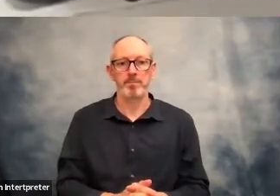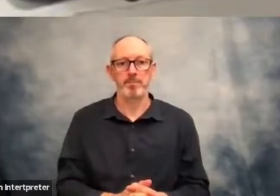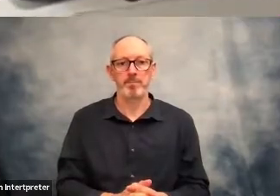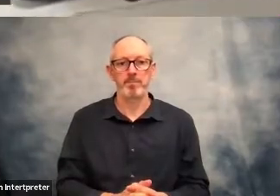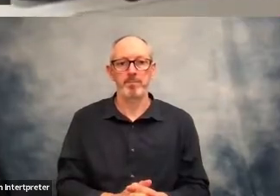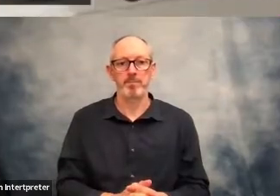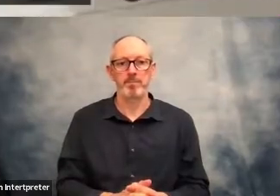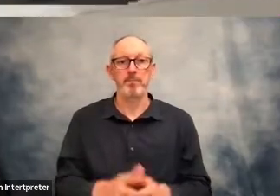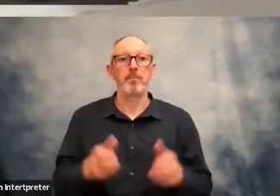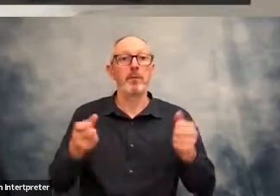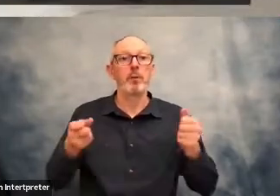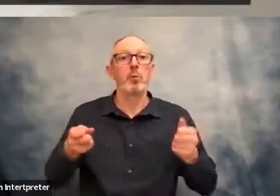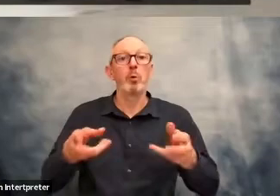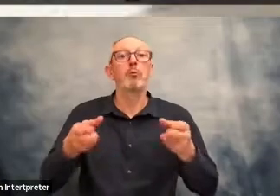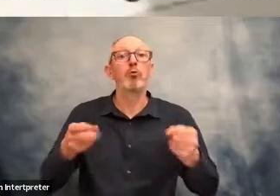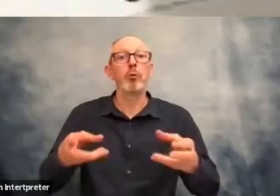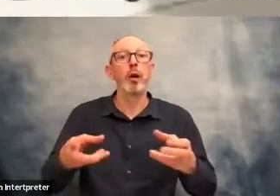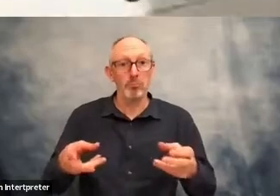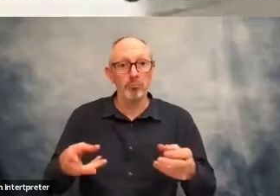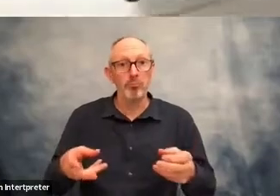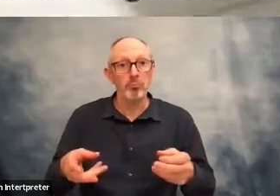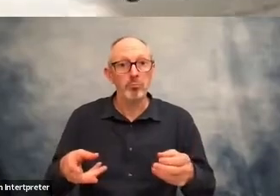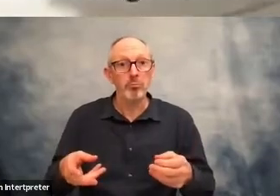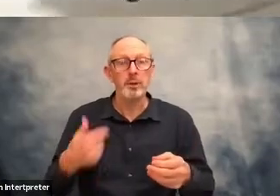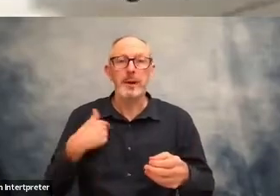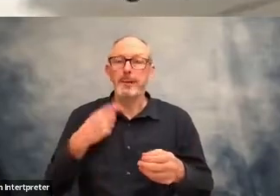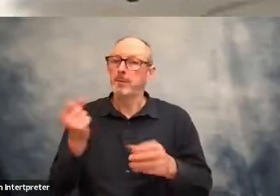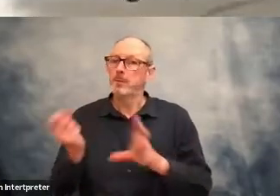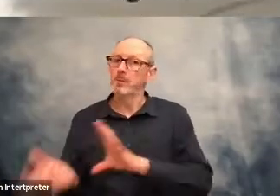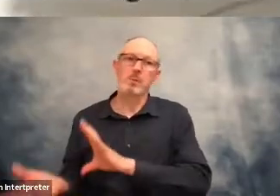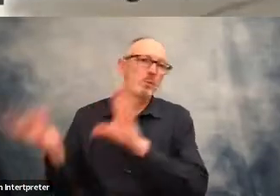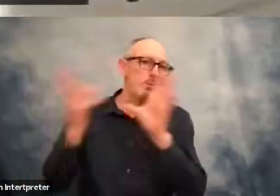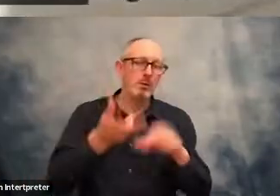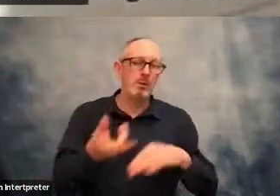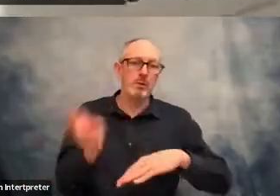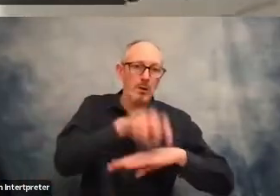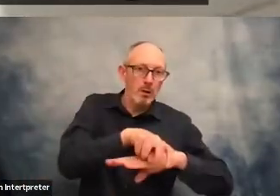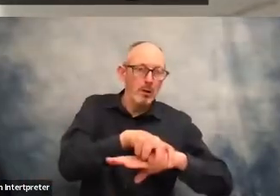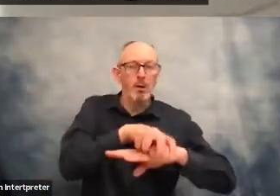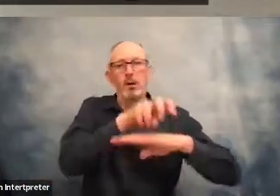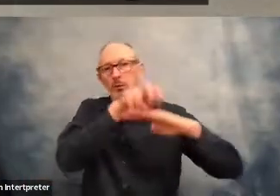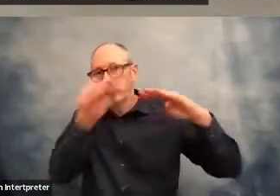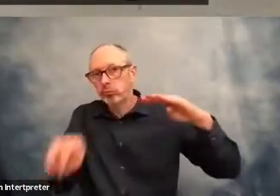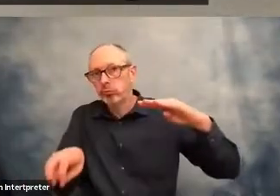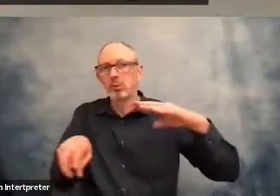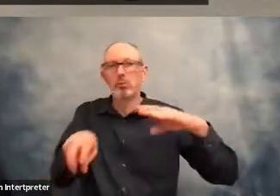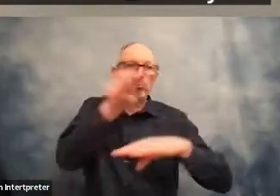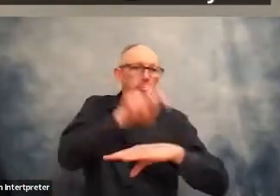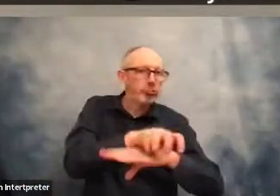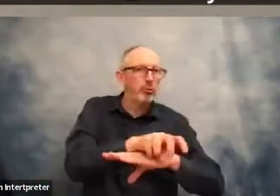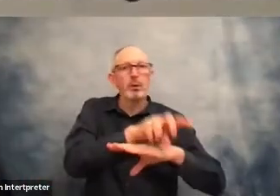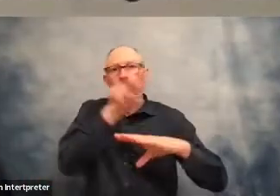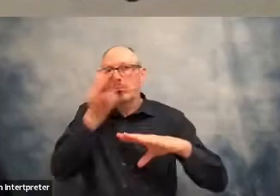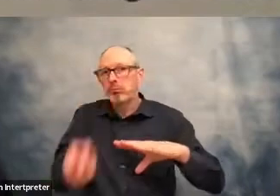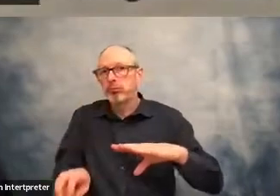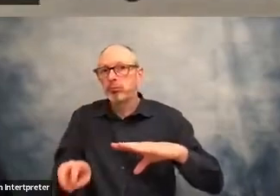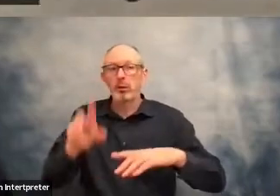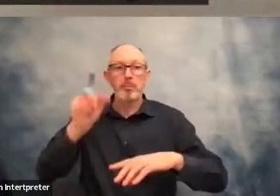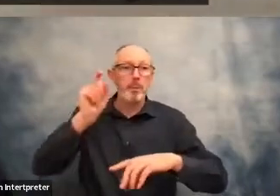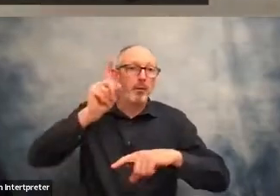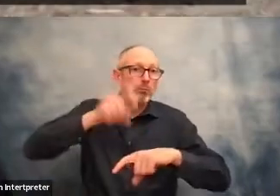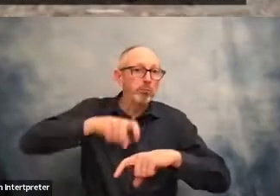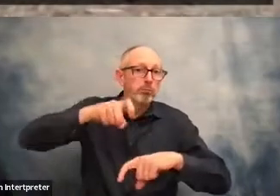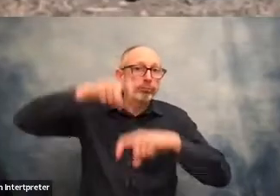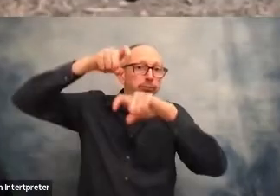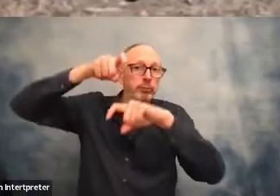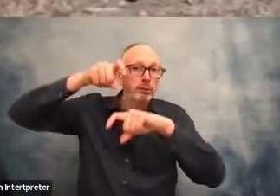Wheelchair users have to transfer all the time, or use a carer or hoist, just to get into an off-road wheelchair